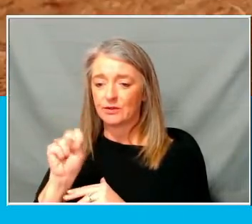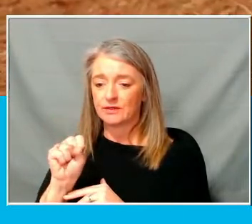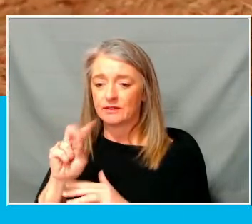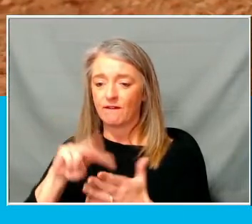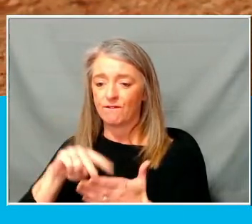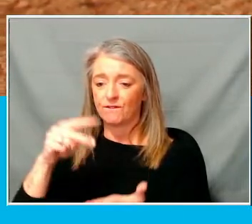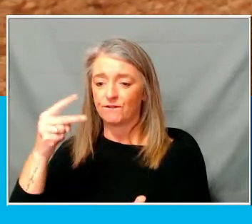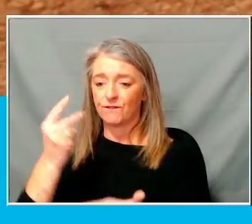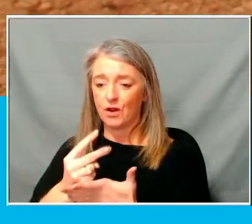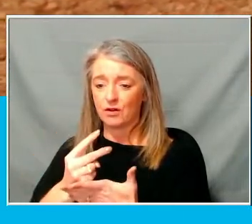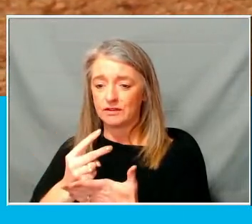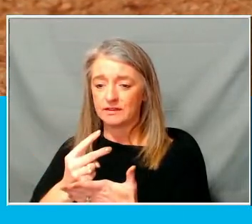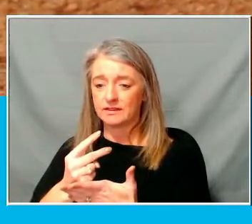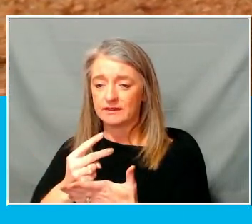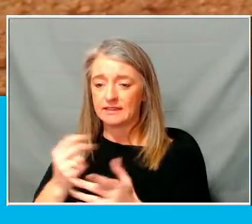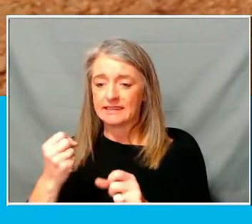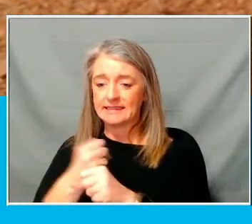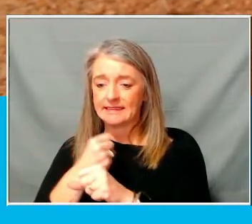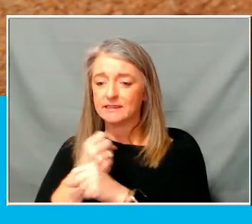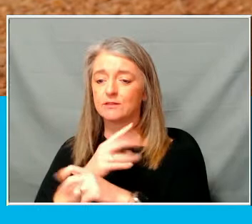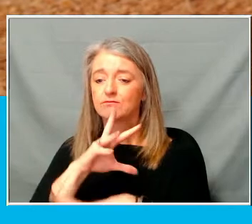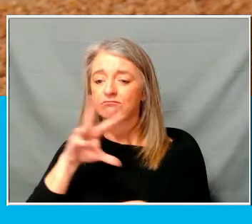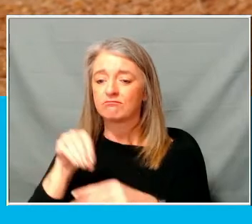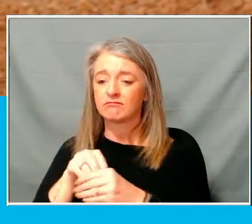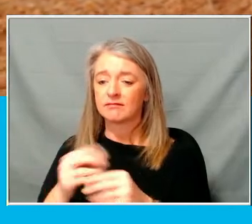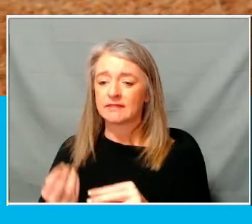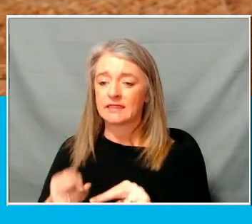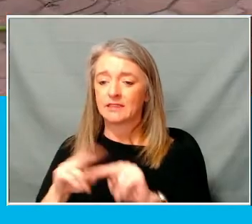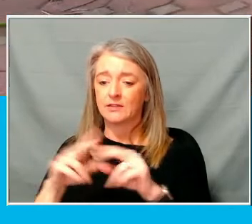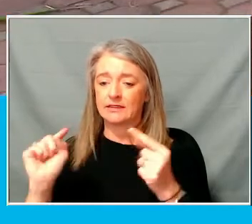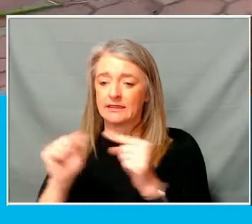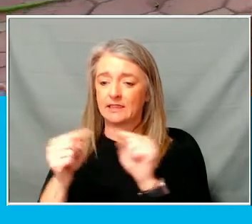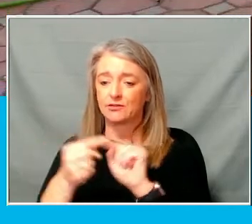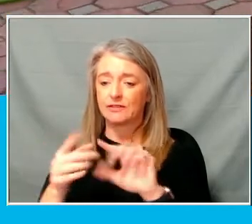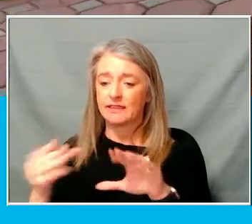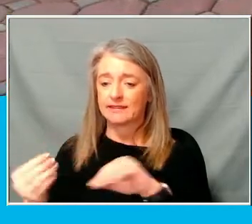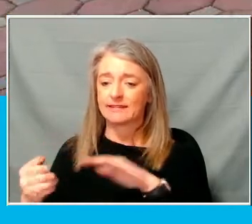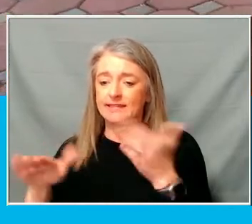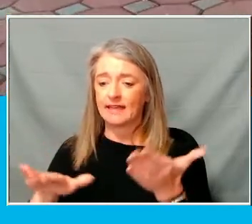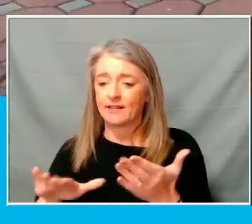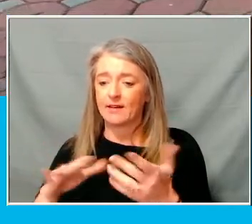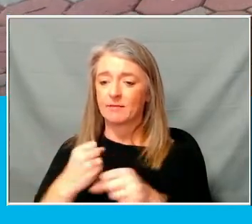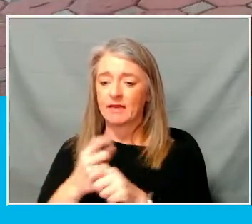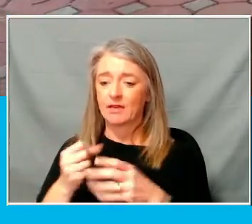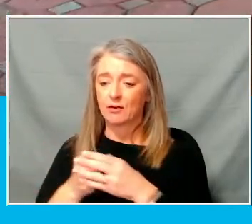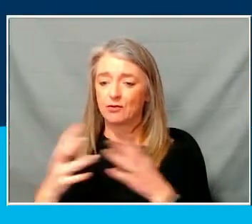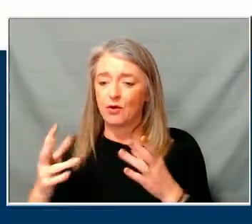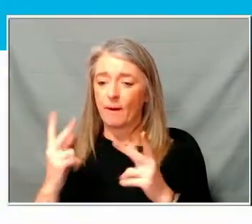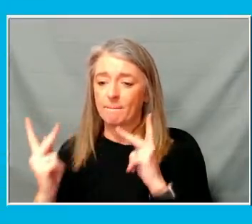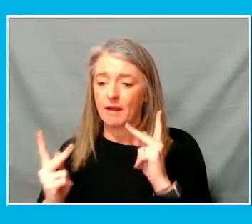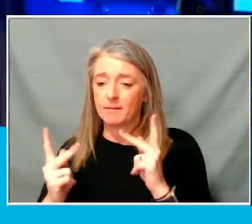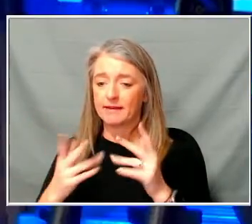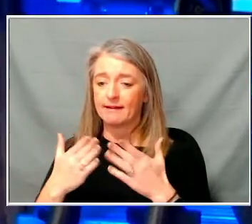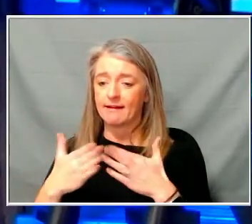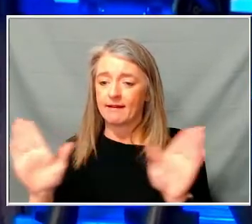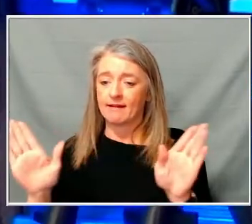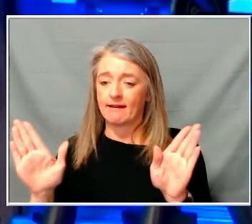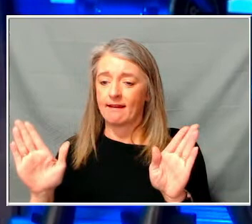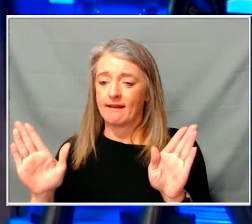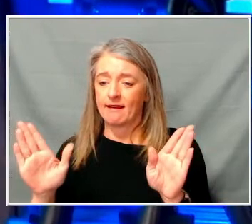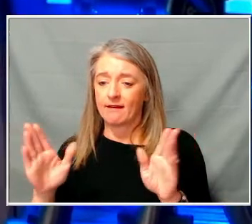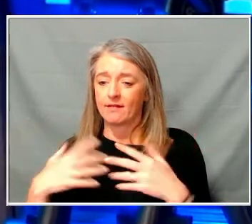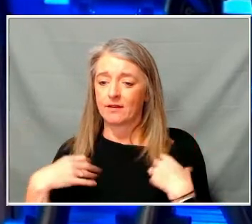falls. It's a statistic that includes increased injury and death, making it a growing public health concern. I'm Jessica